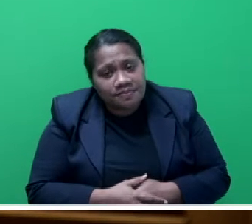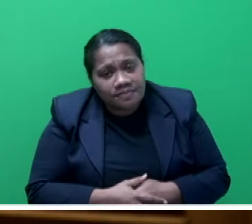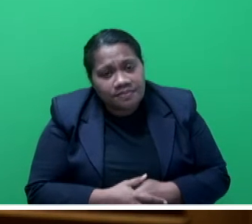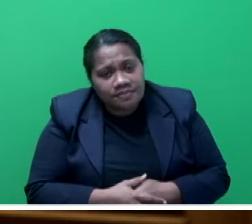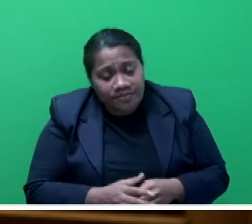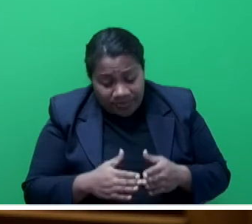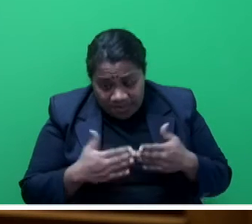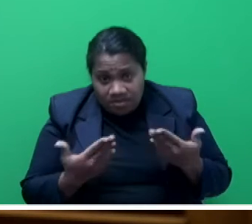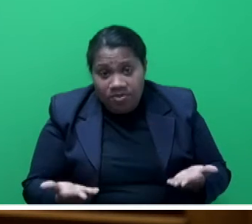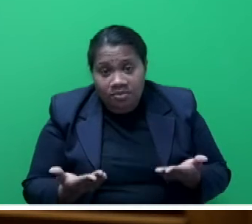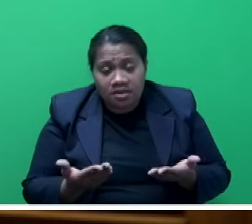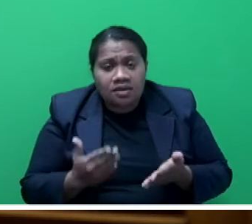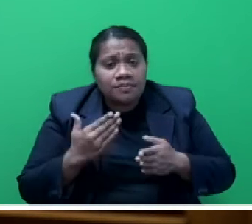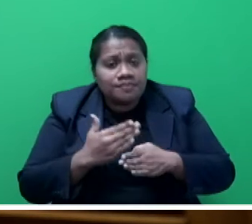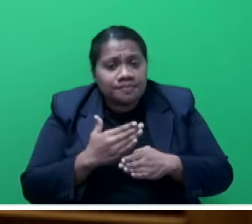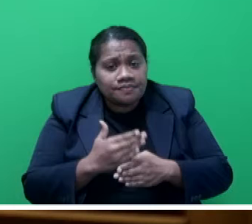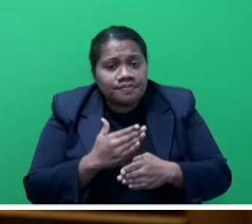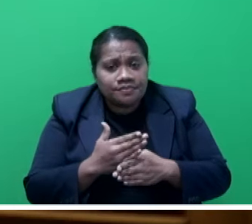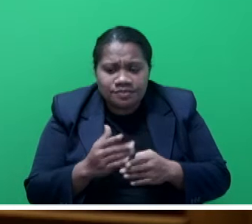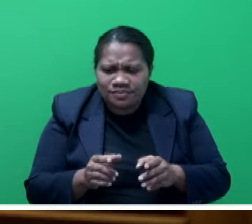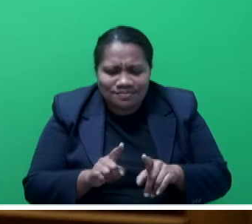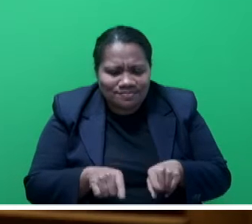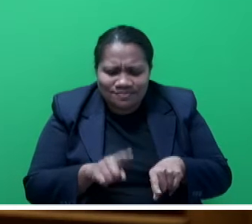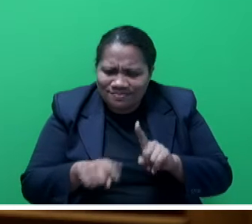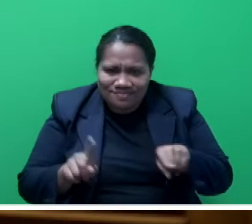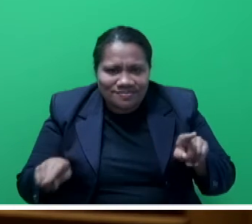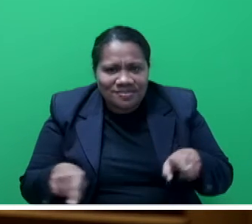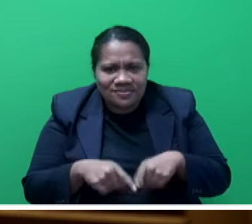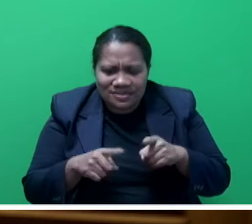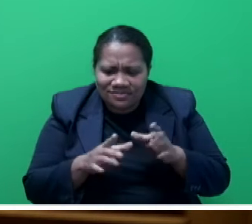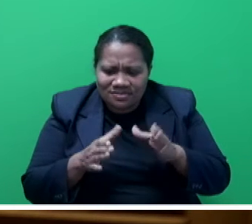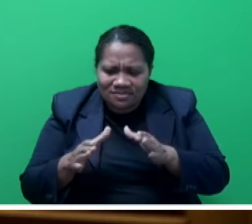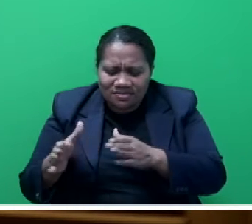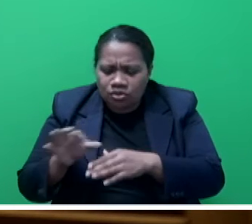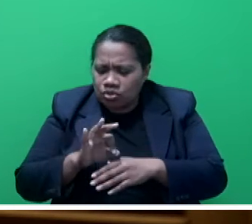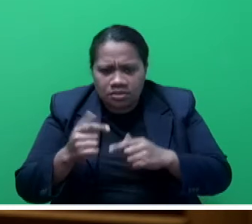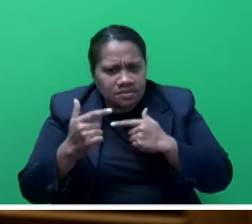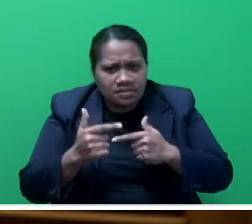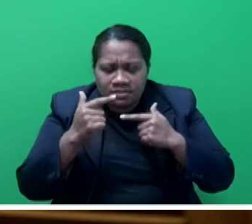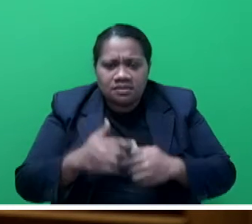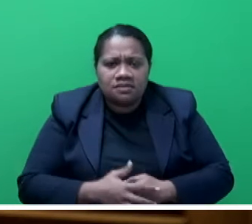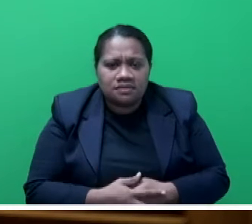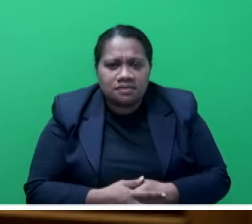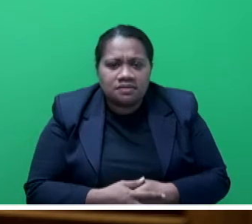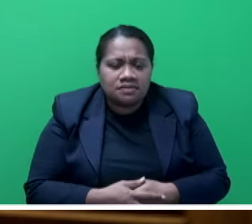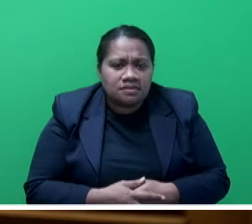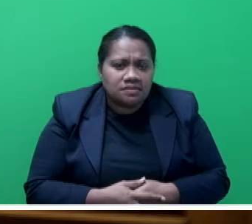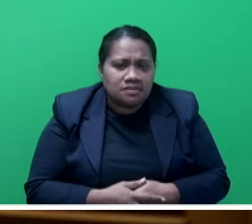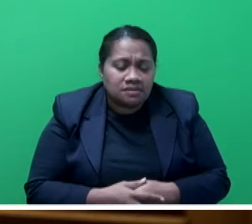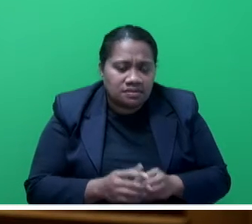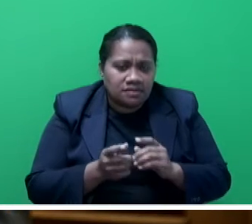the moment operating through so many different sectors, and it's not limited to wholesale, retail, agriculture, fisheries,